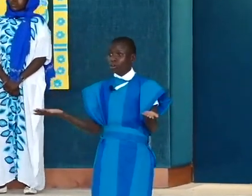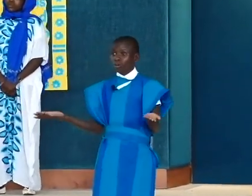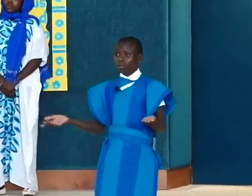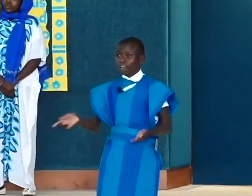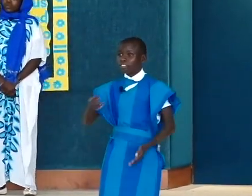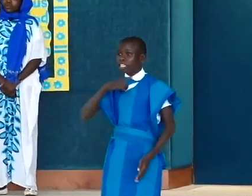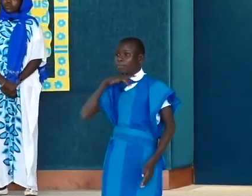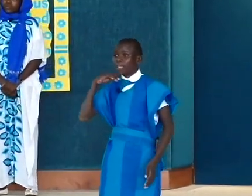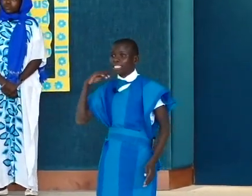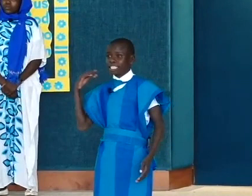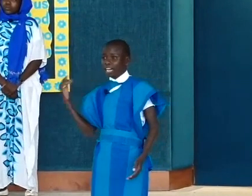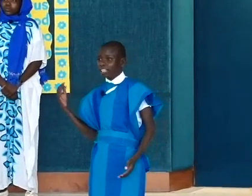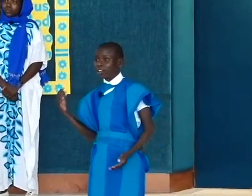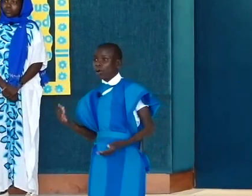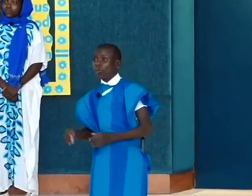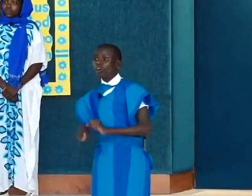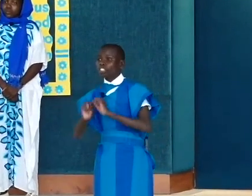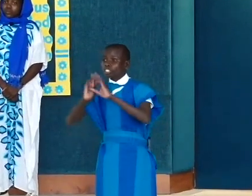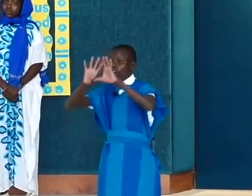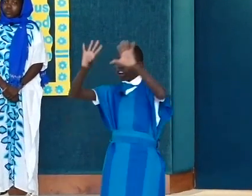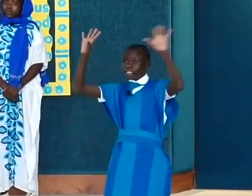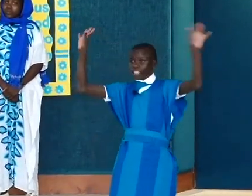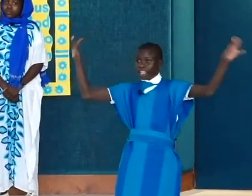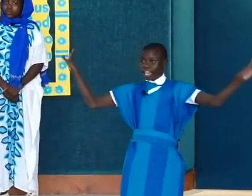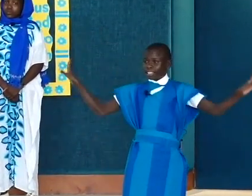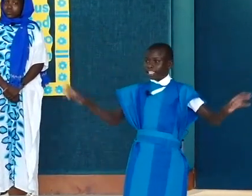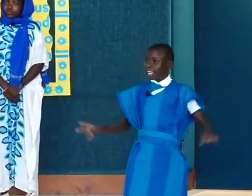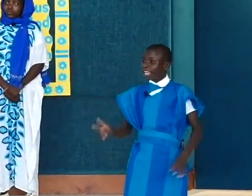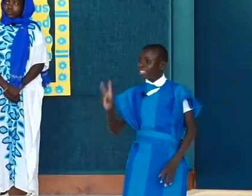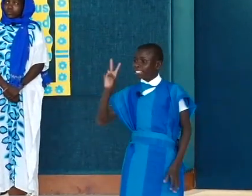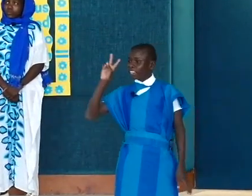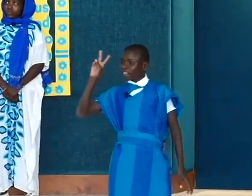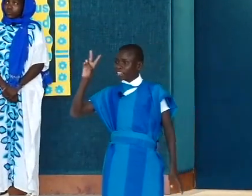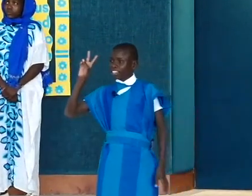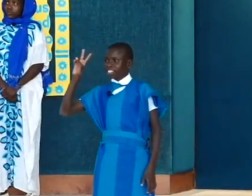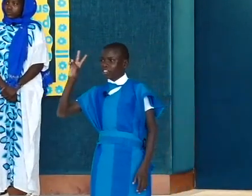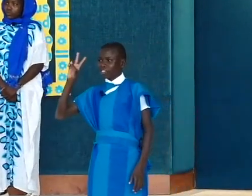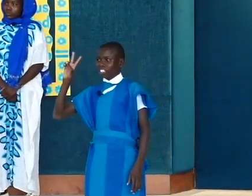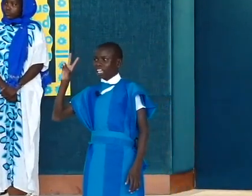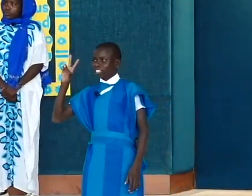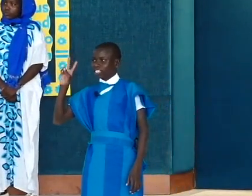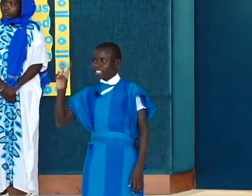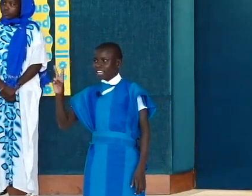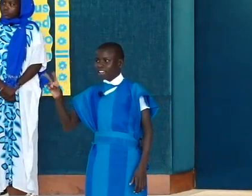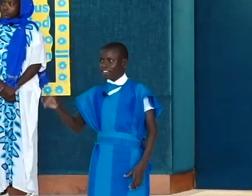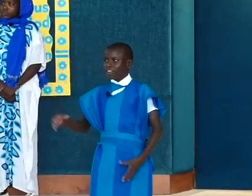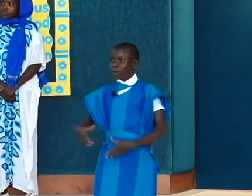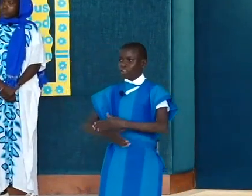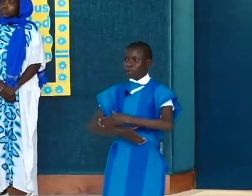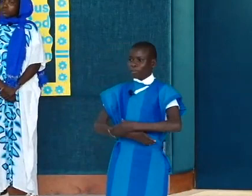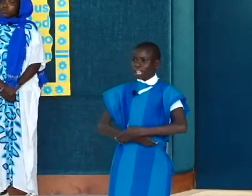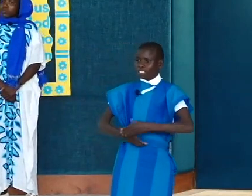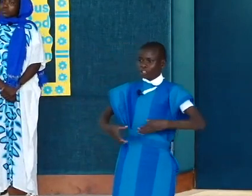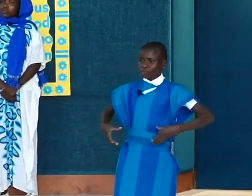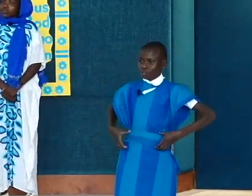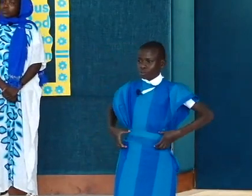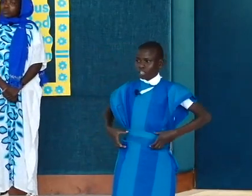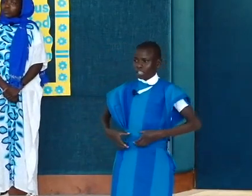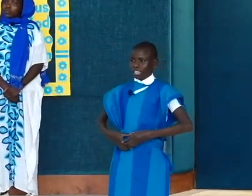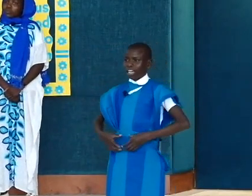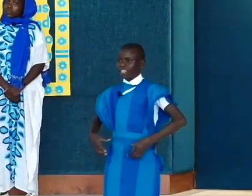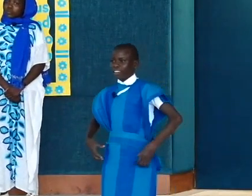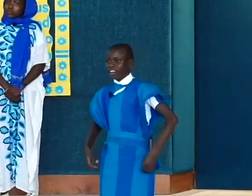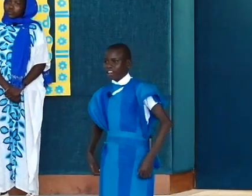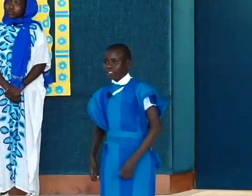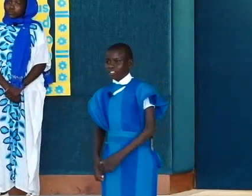A man who could have simply died was shown the light and given a second chance in life with the belt of